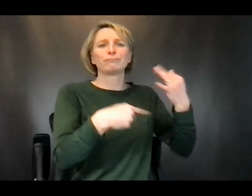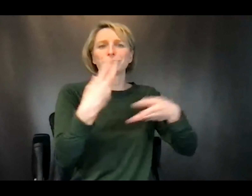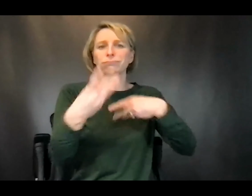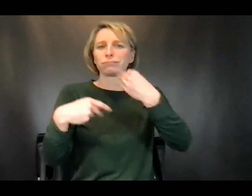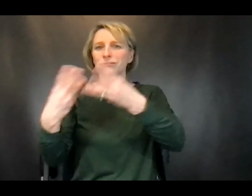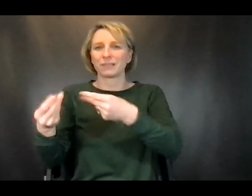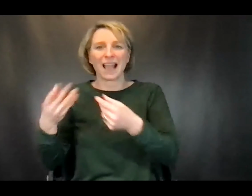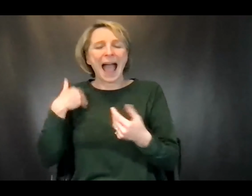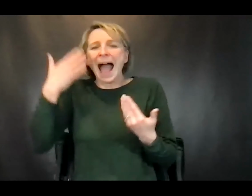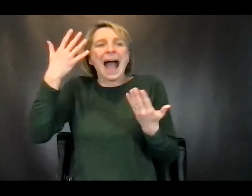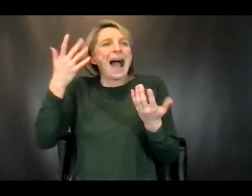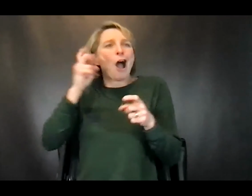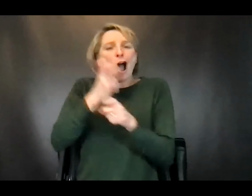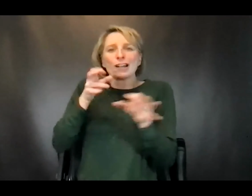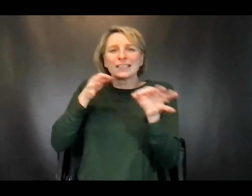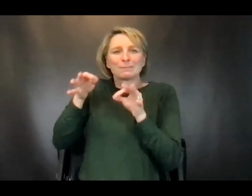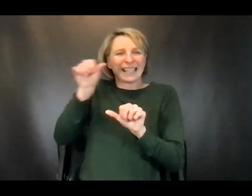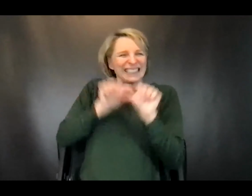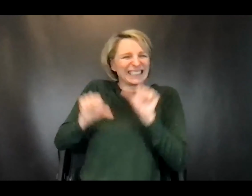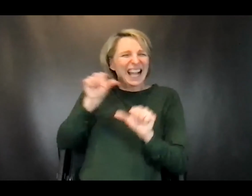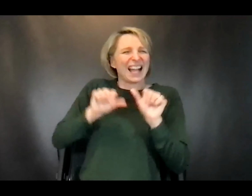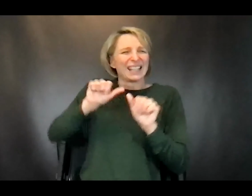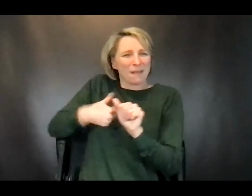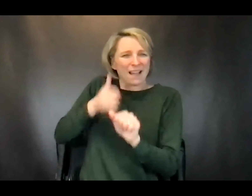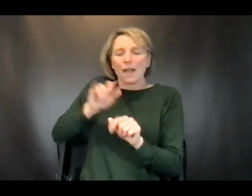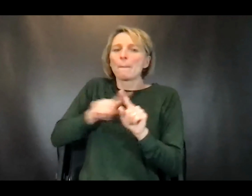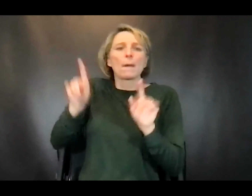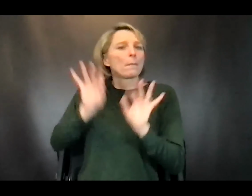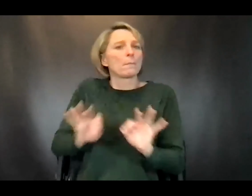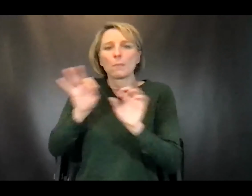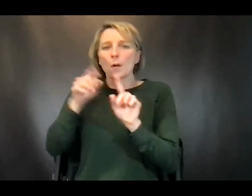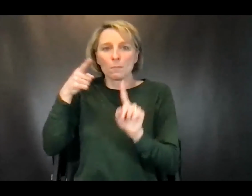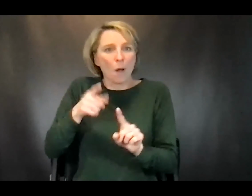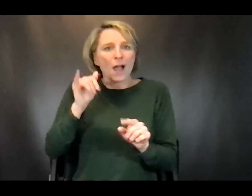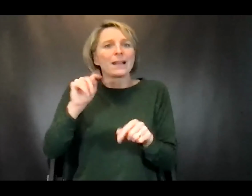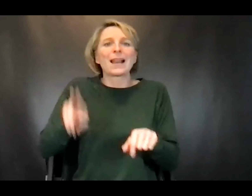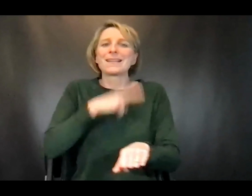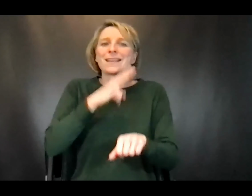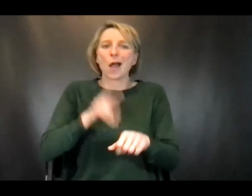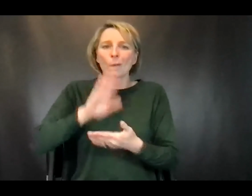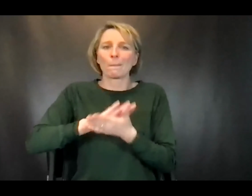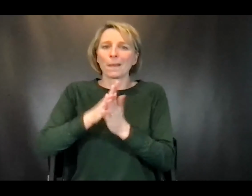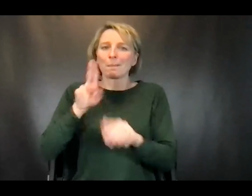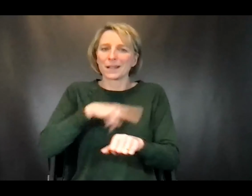happens. And it's about noticing, practicing the noticing.